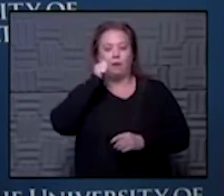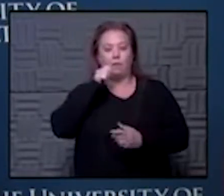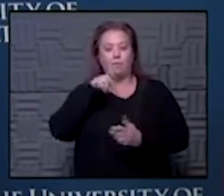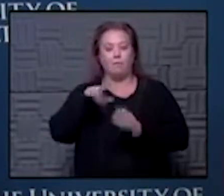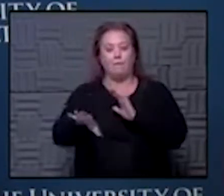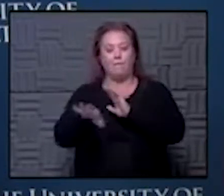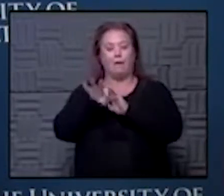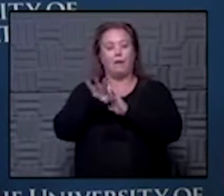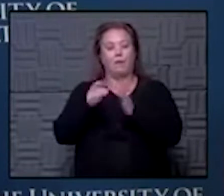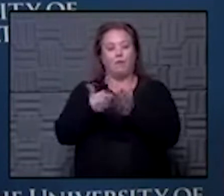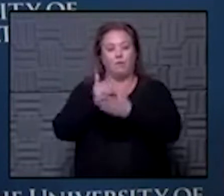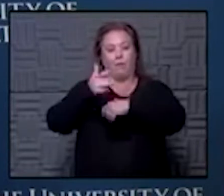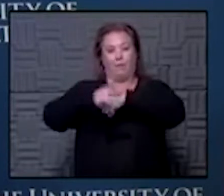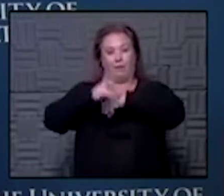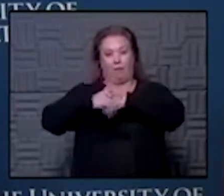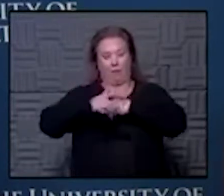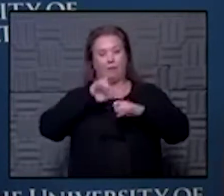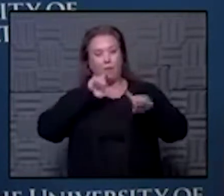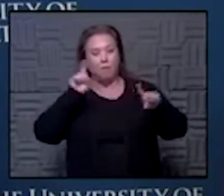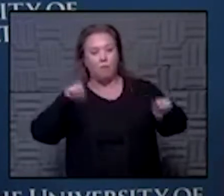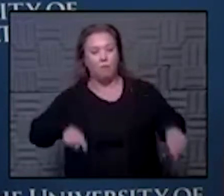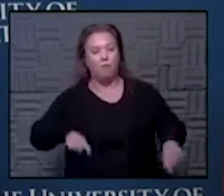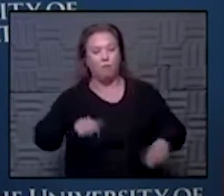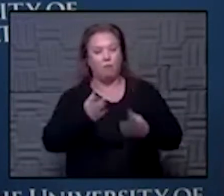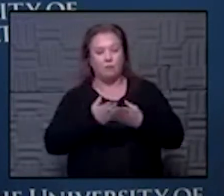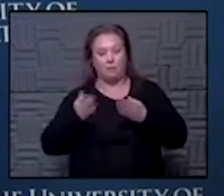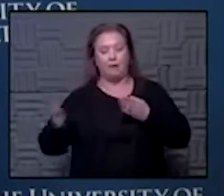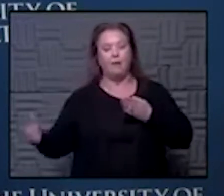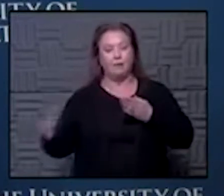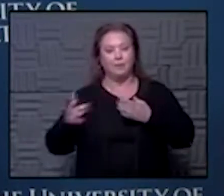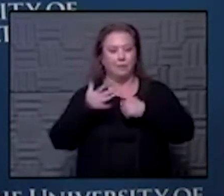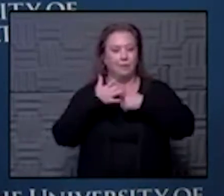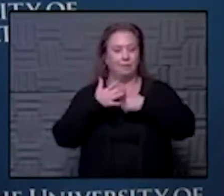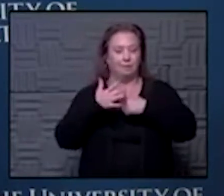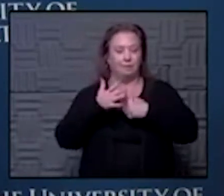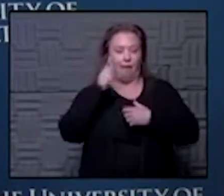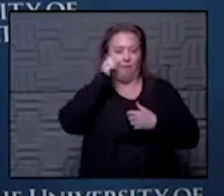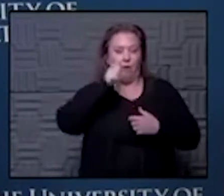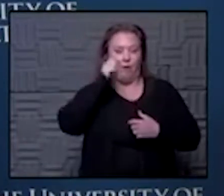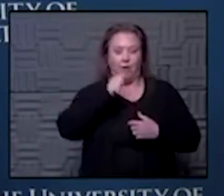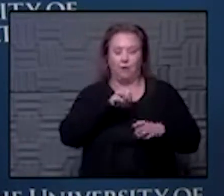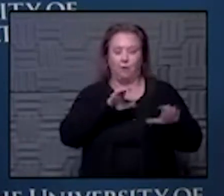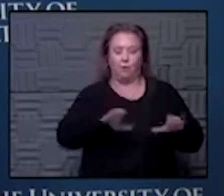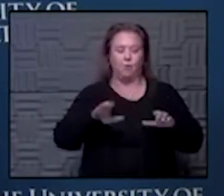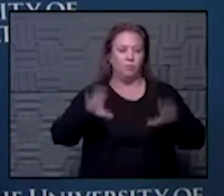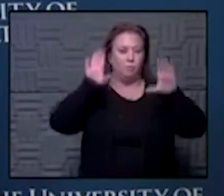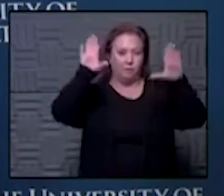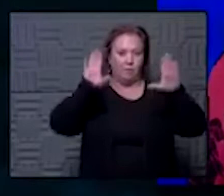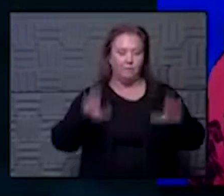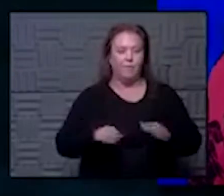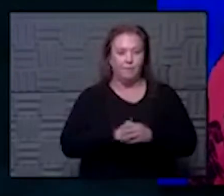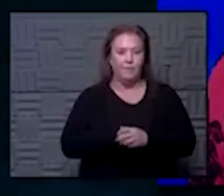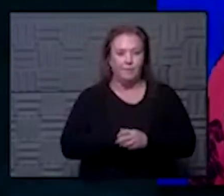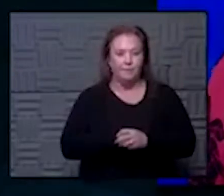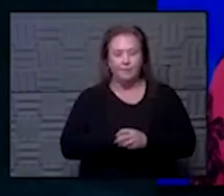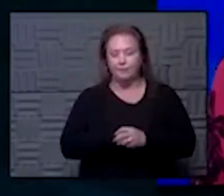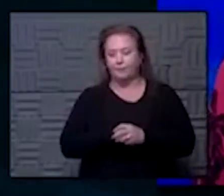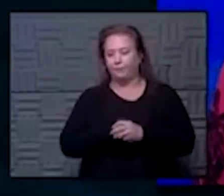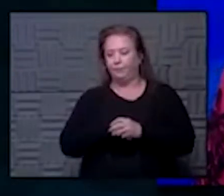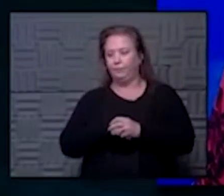taking advantage of what we can order so that we have a good supply here, and we are doing really well. We